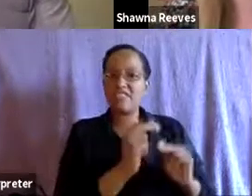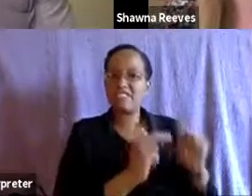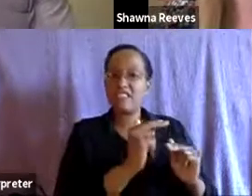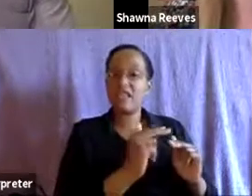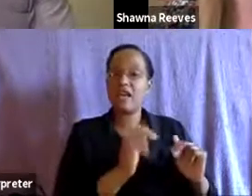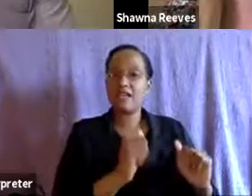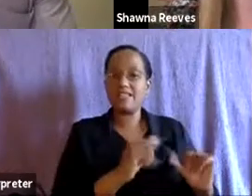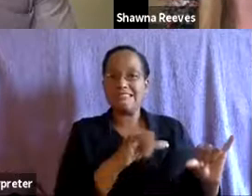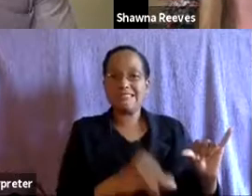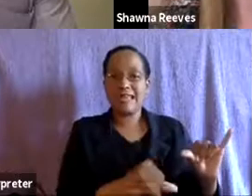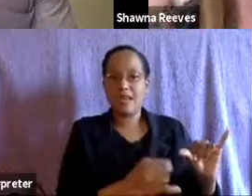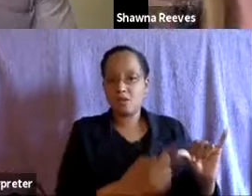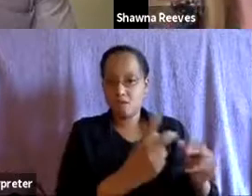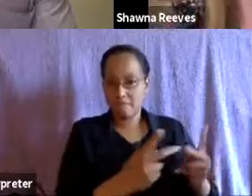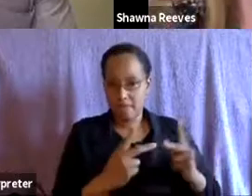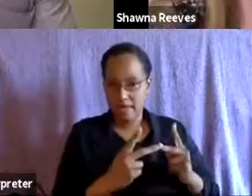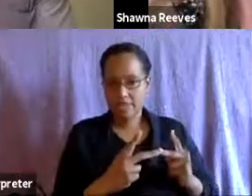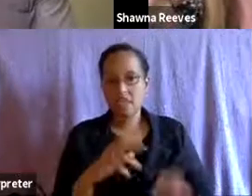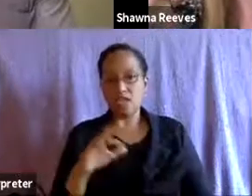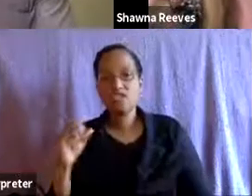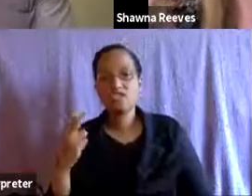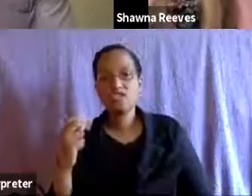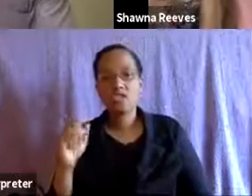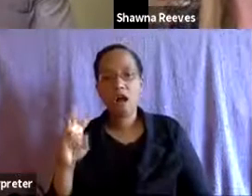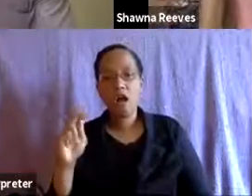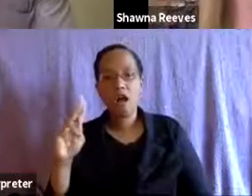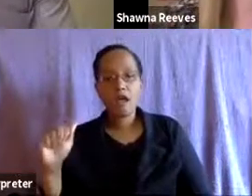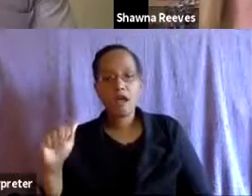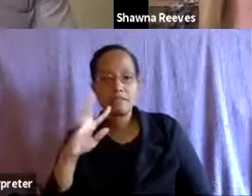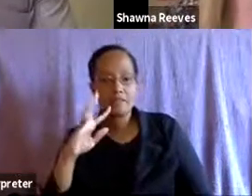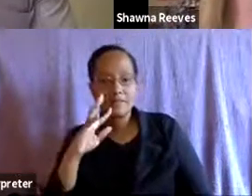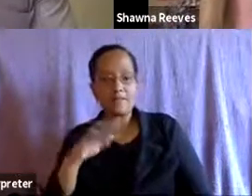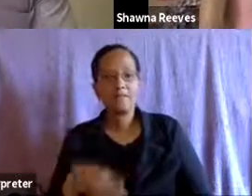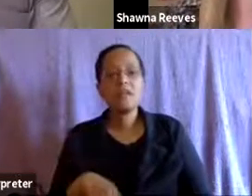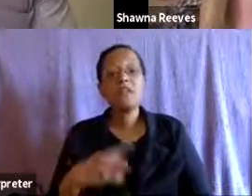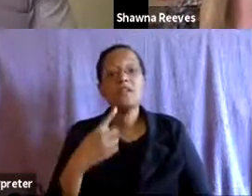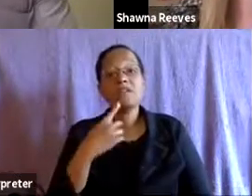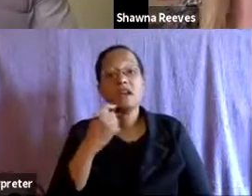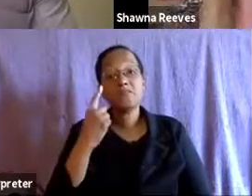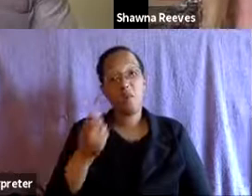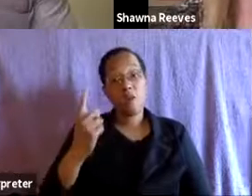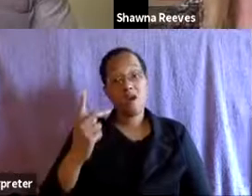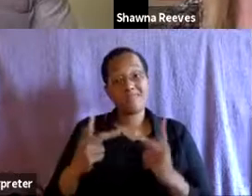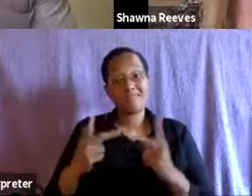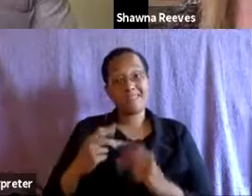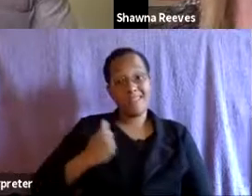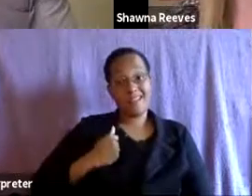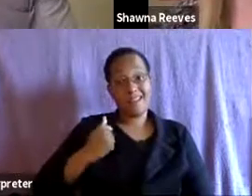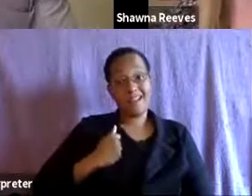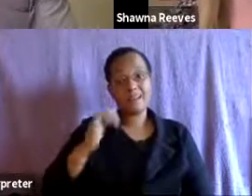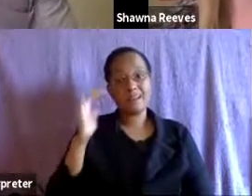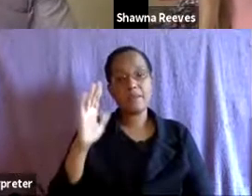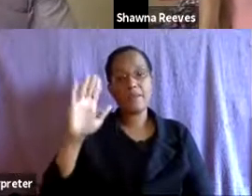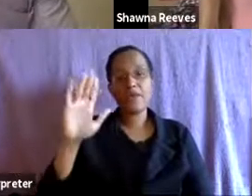Justice Coalition had worked on a policy proposal trying to figure out a way so that workers in these facilities could stay to